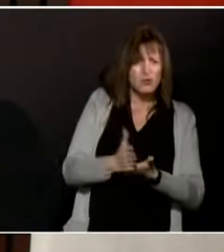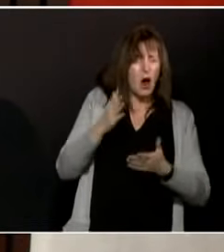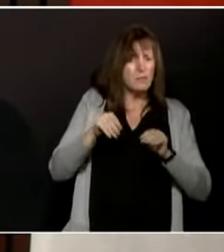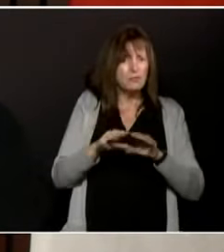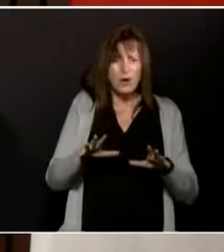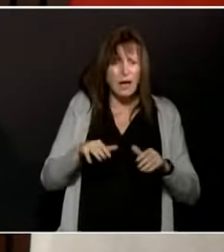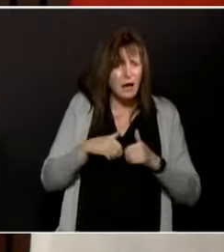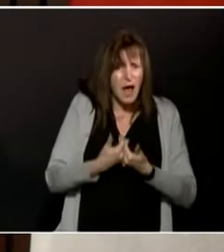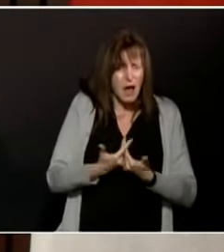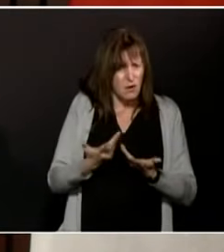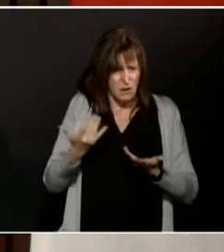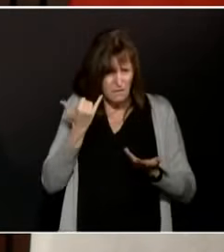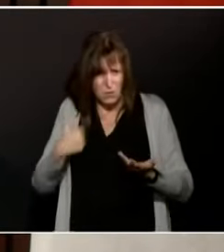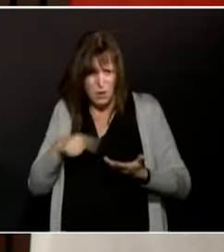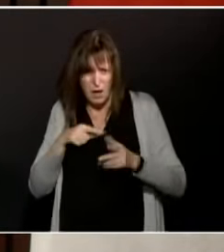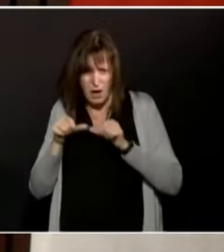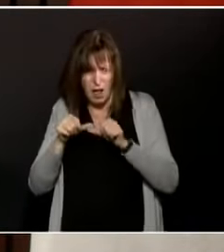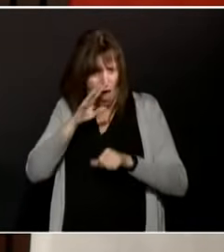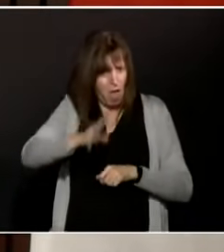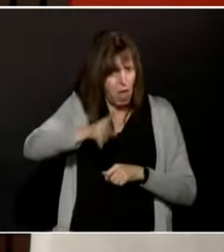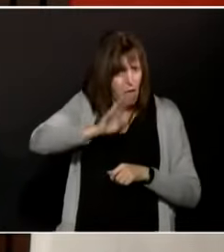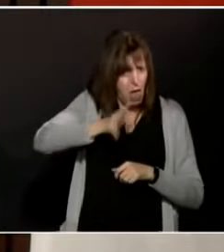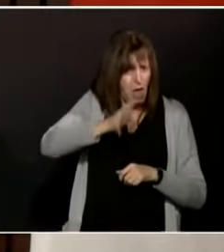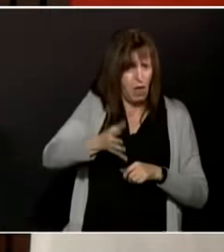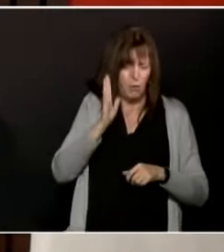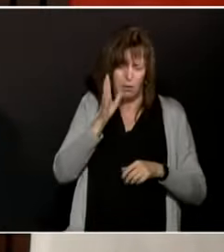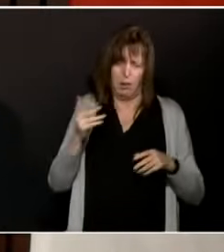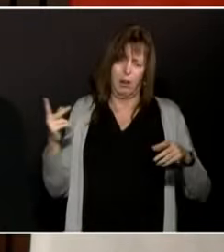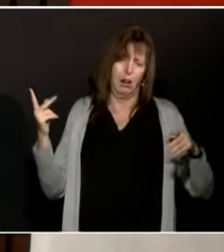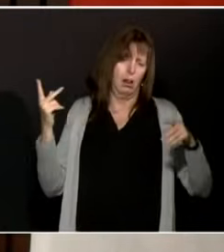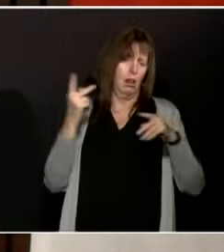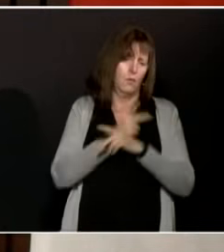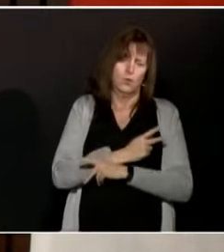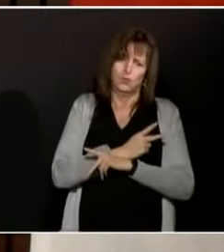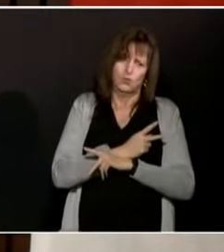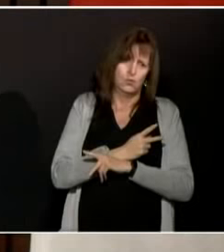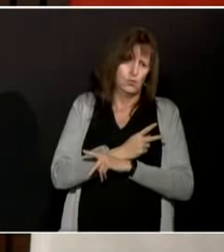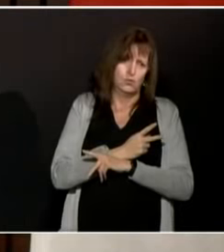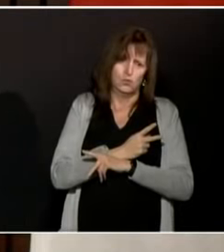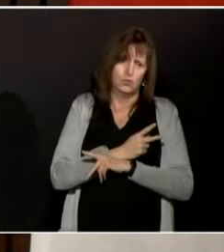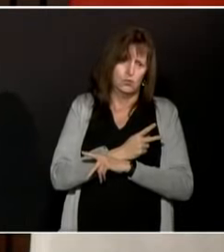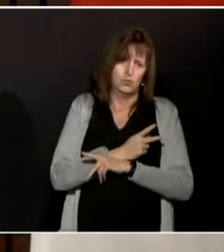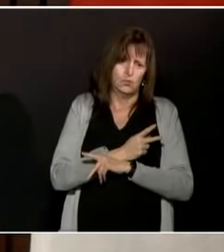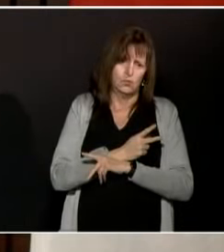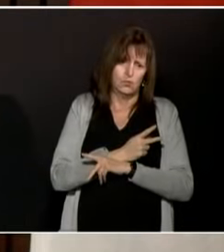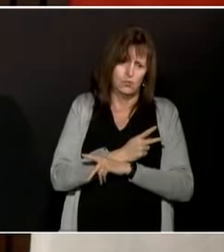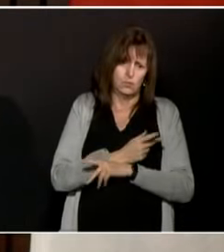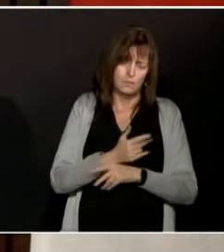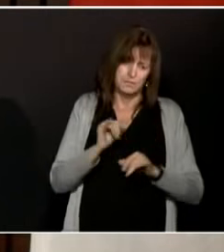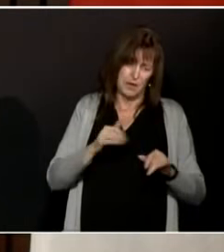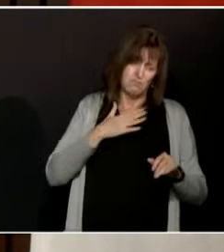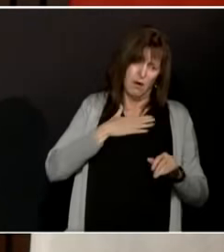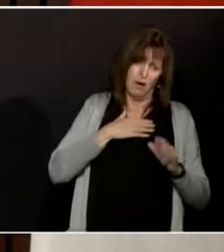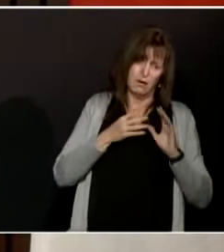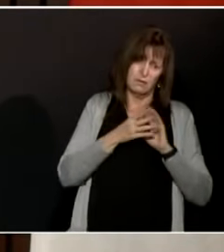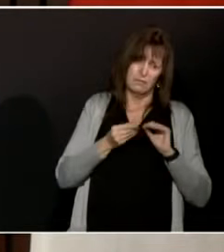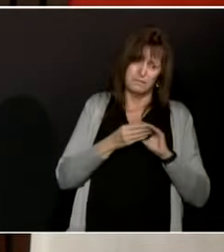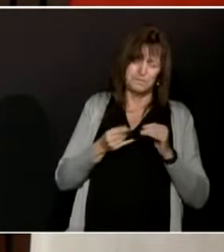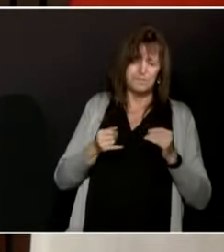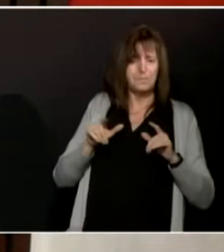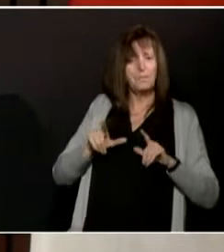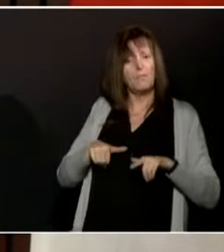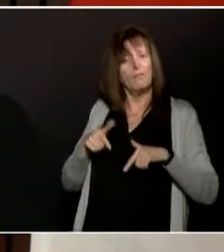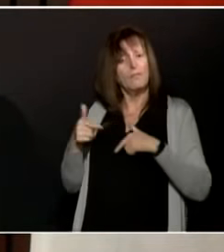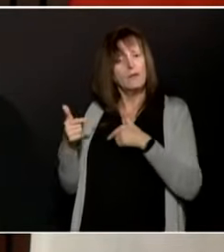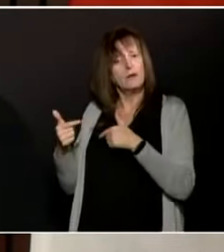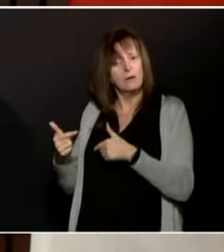worse it will be. And with that, let's get into the numbers. As we start to do the presentation, I'm sorry the sign language translation will